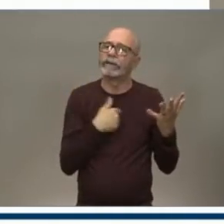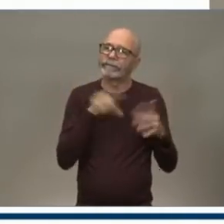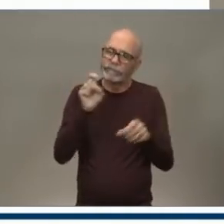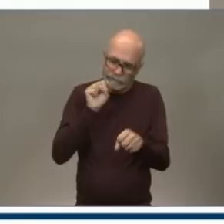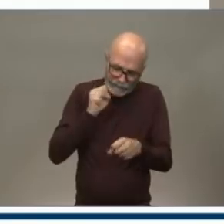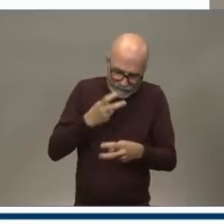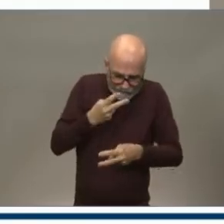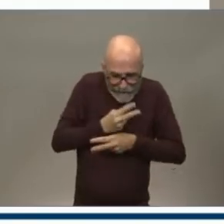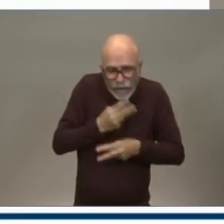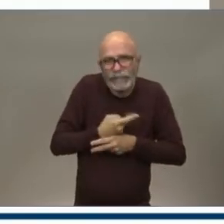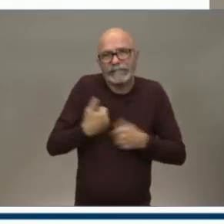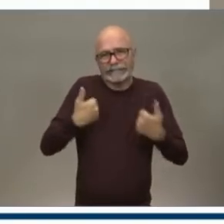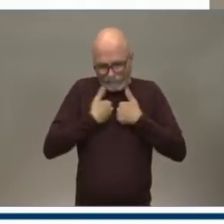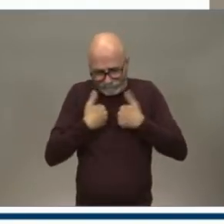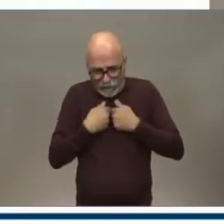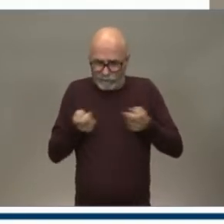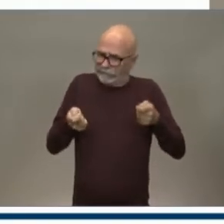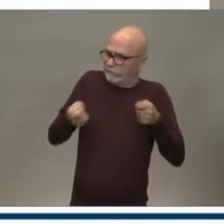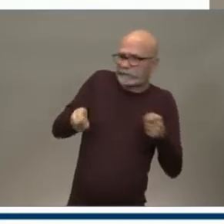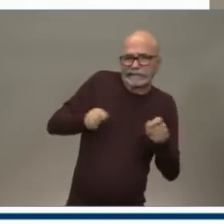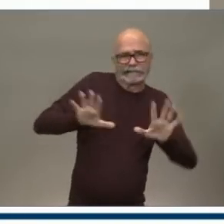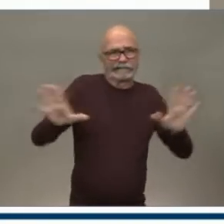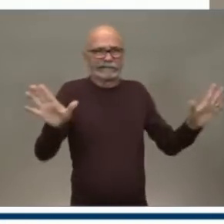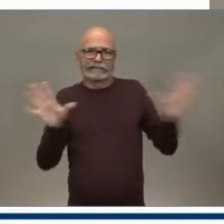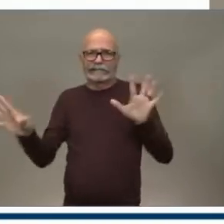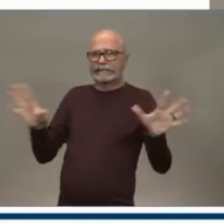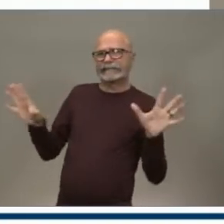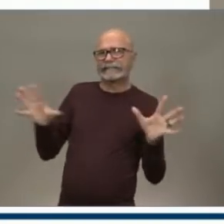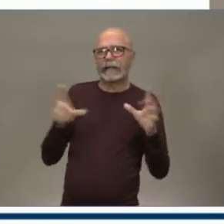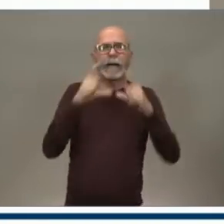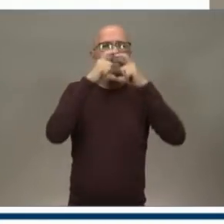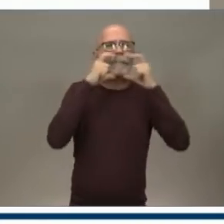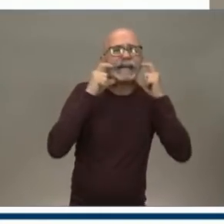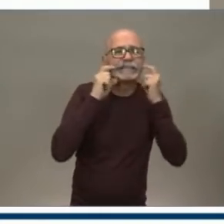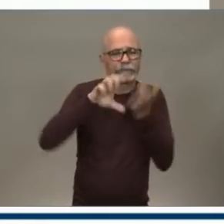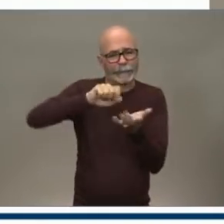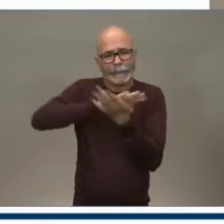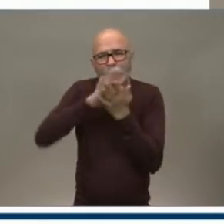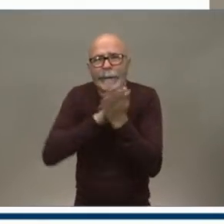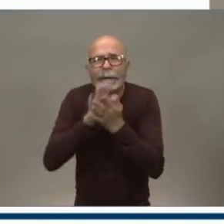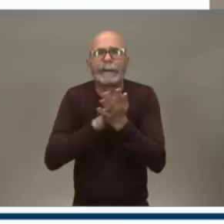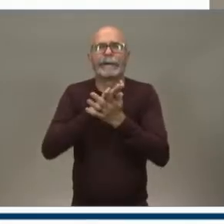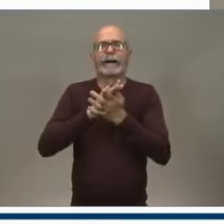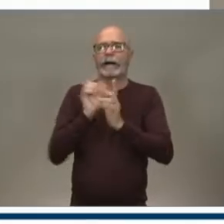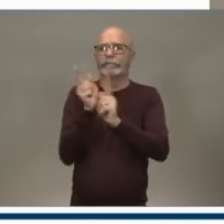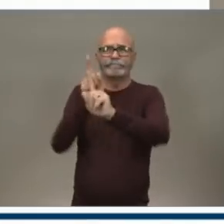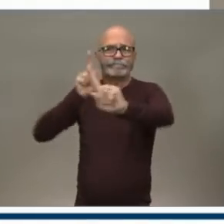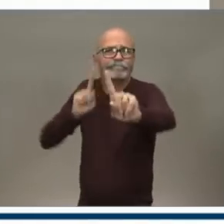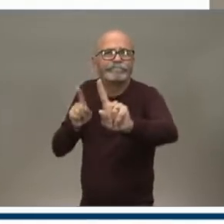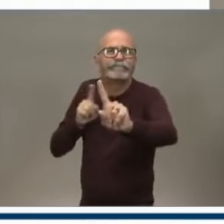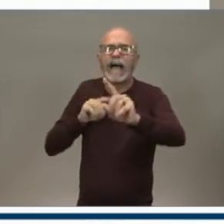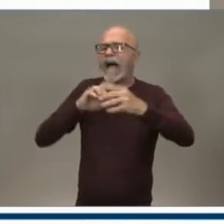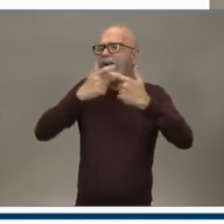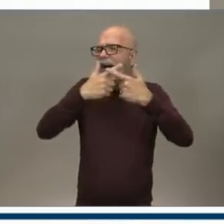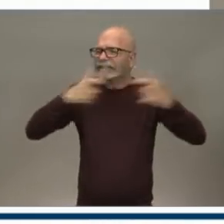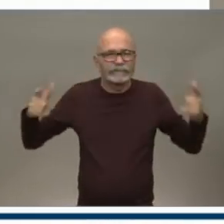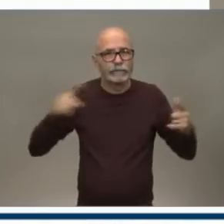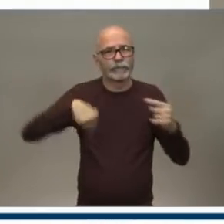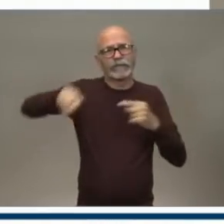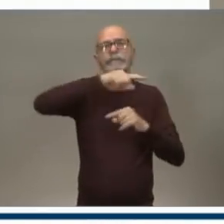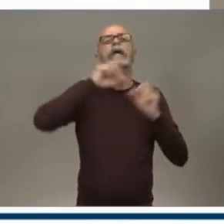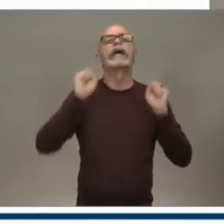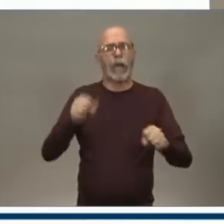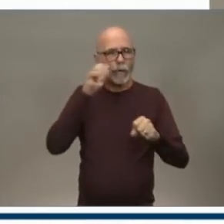and minimize the transmission of COVID-19 if each and every one of us takes on the role of being a